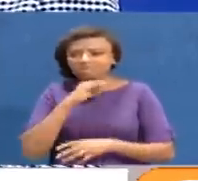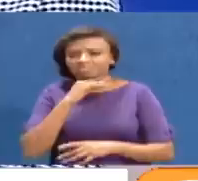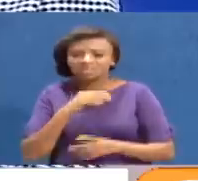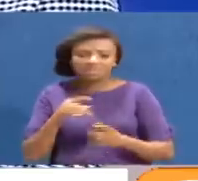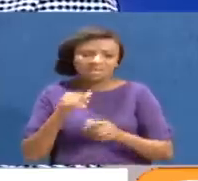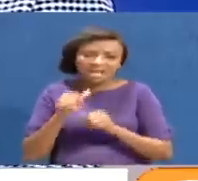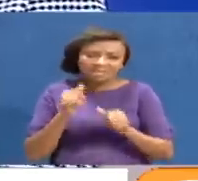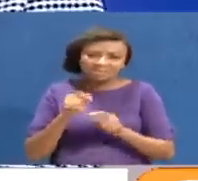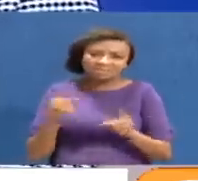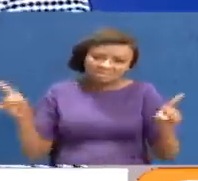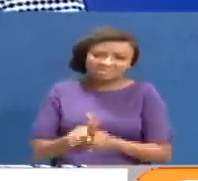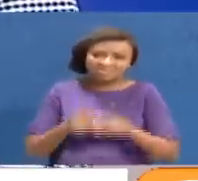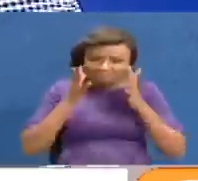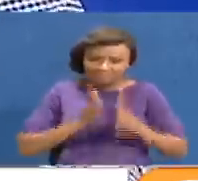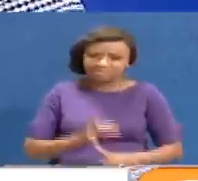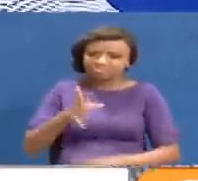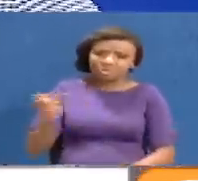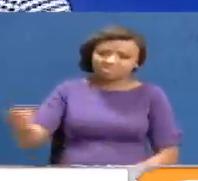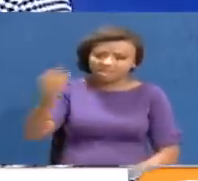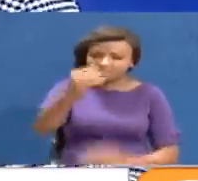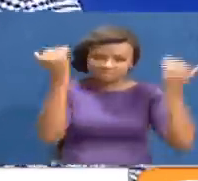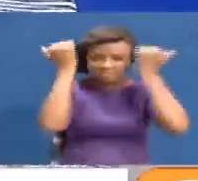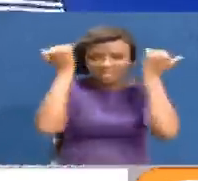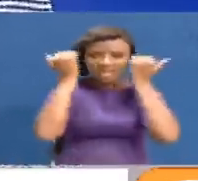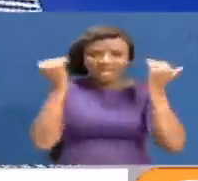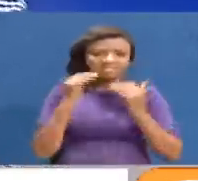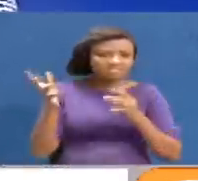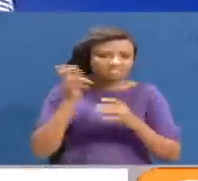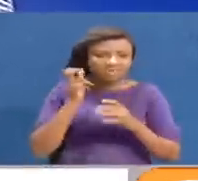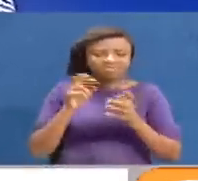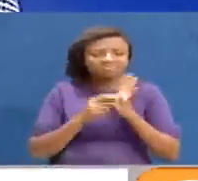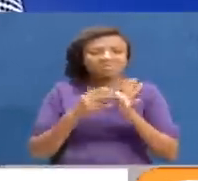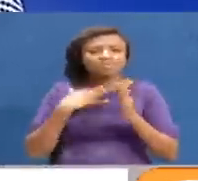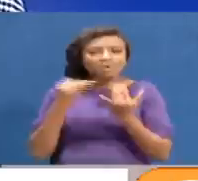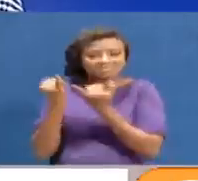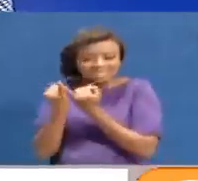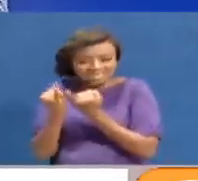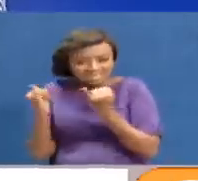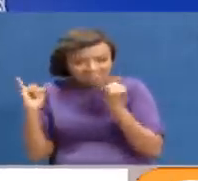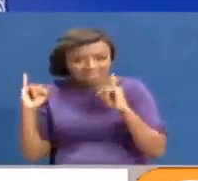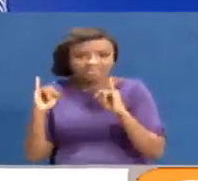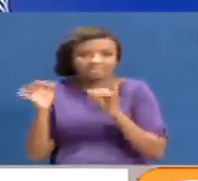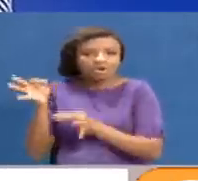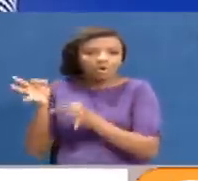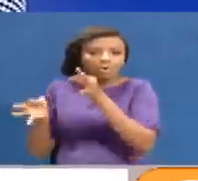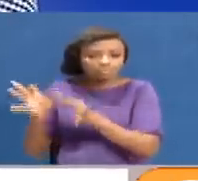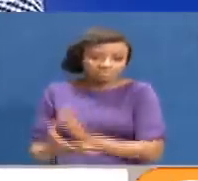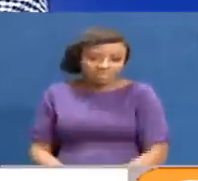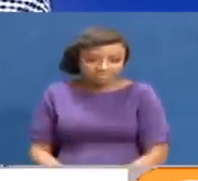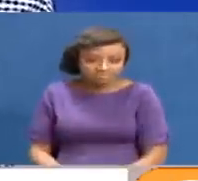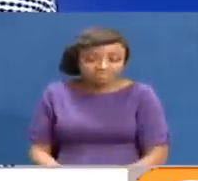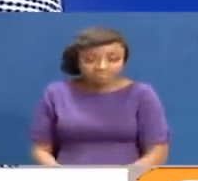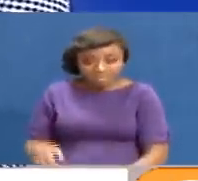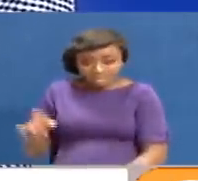the same person who has appointed a judge or magistrate to hear my case? So they want an independent ombudsman, right? Which